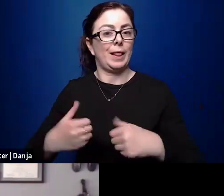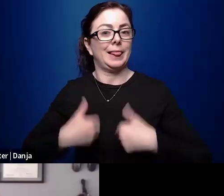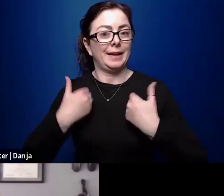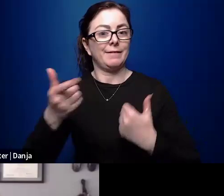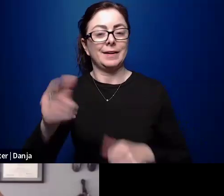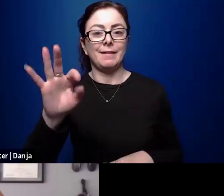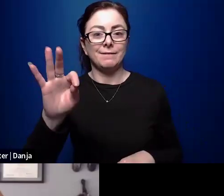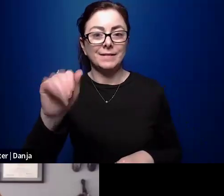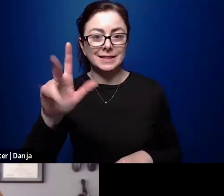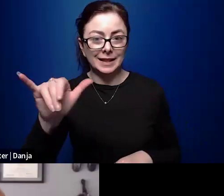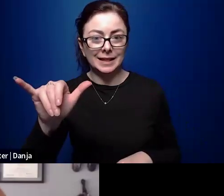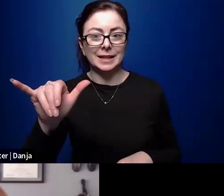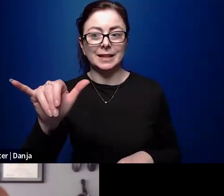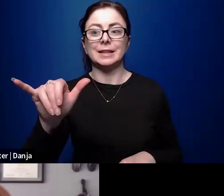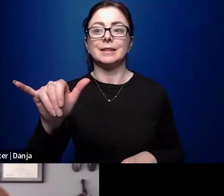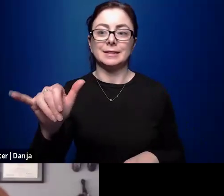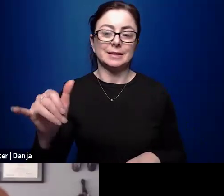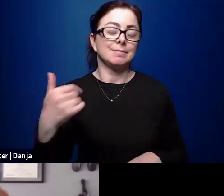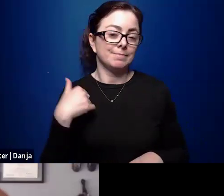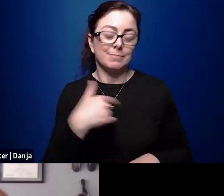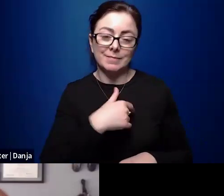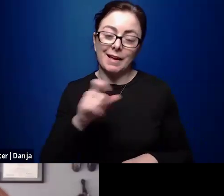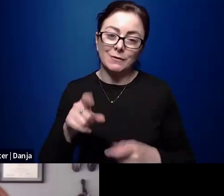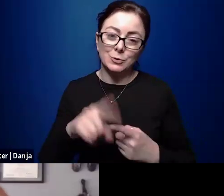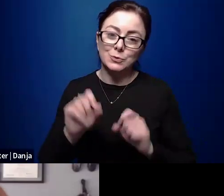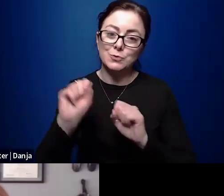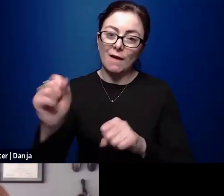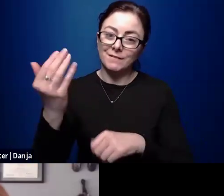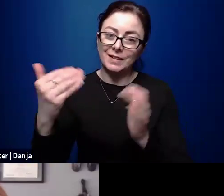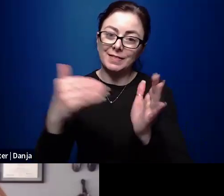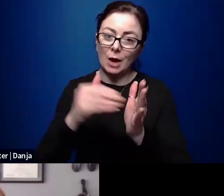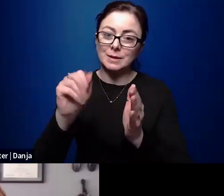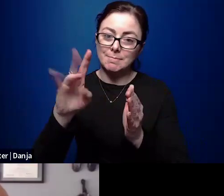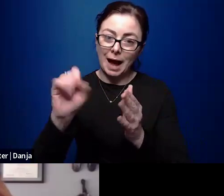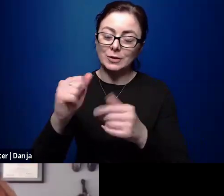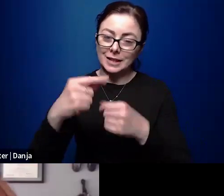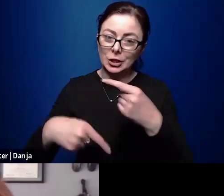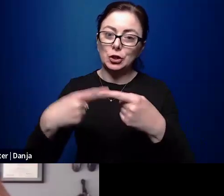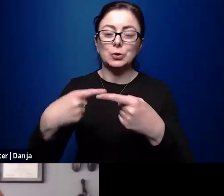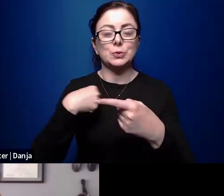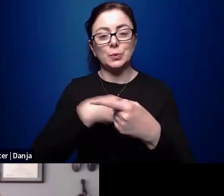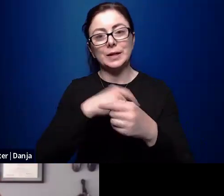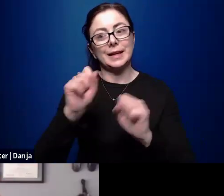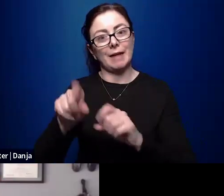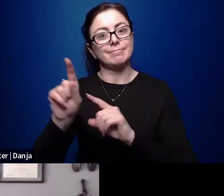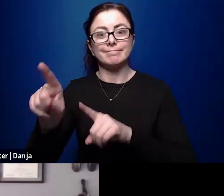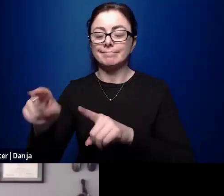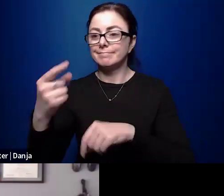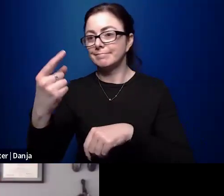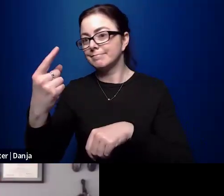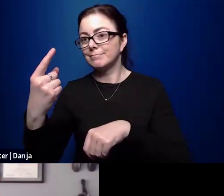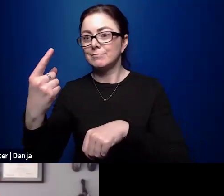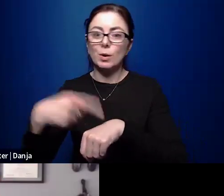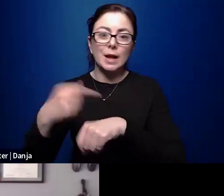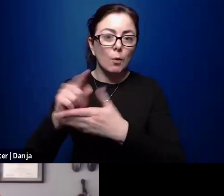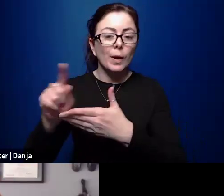to drive 15,000 miles a year, just to make sure we can get out there every single week, sometimes multiple times a week, I can still make it to